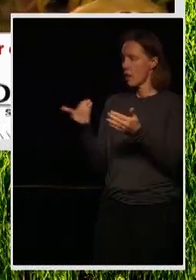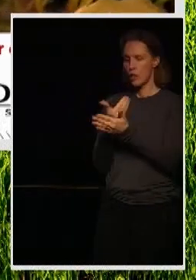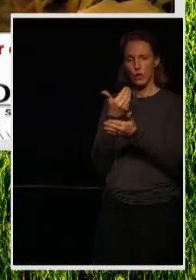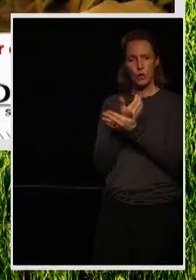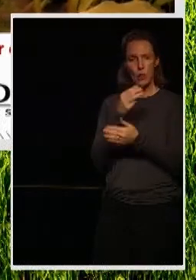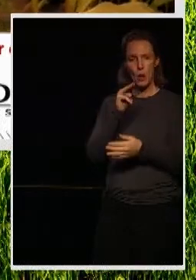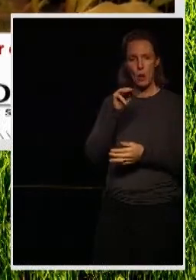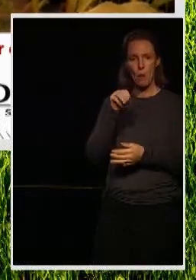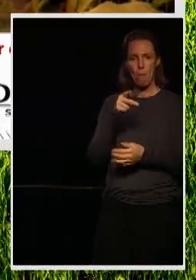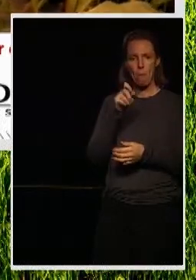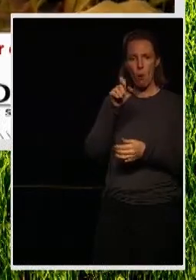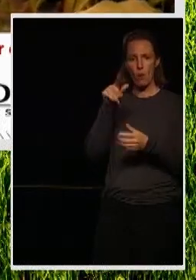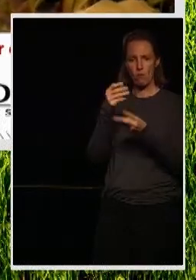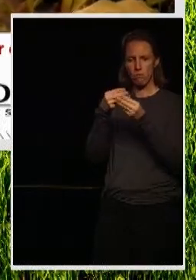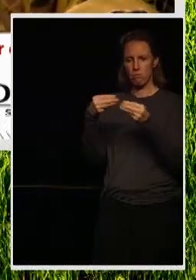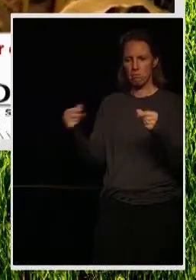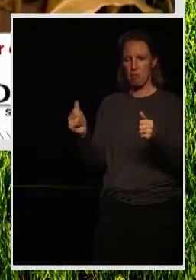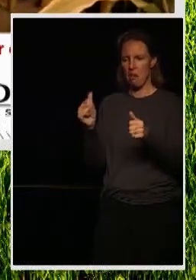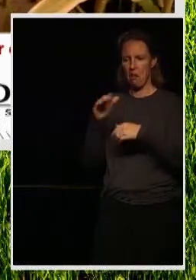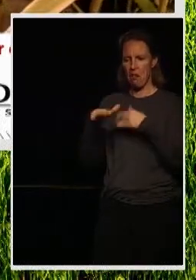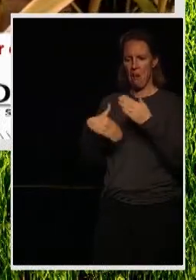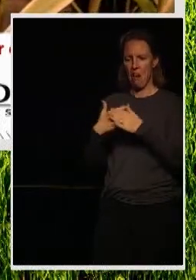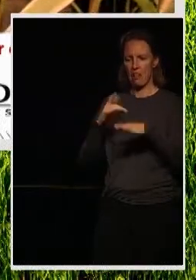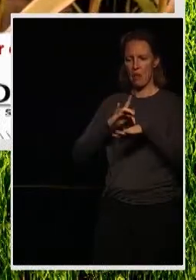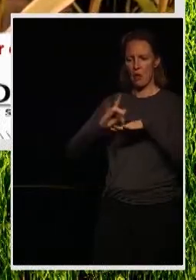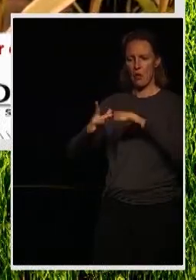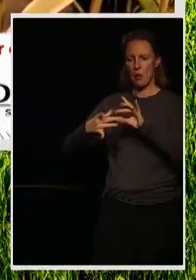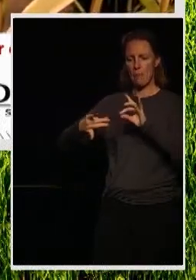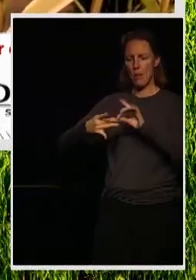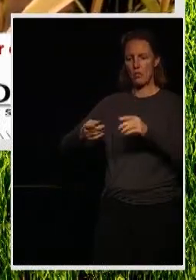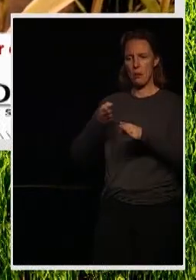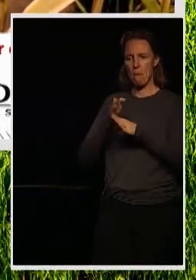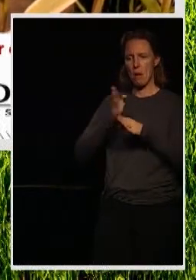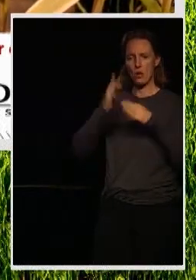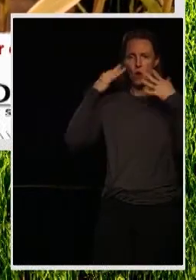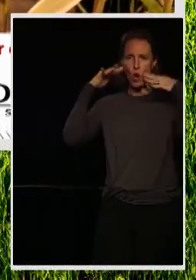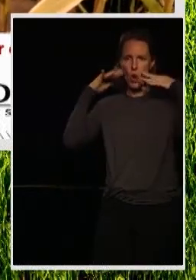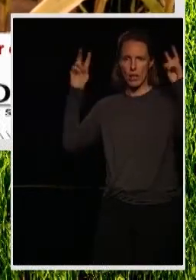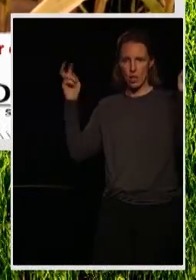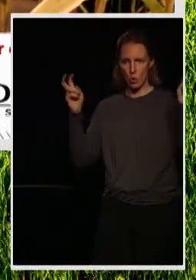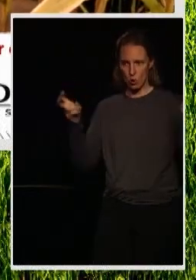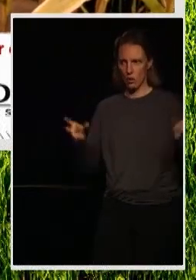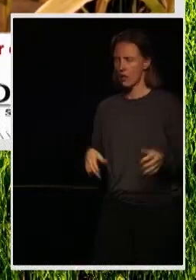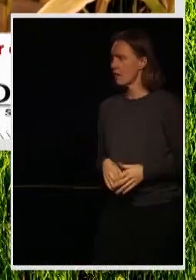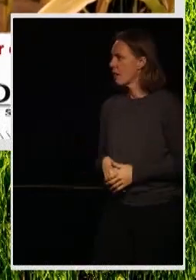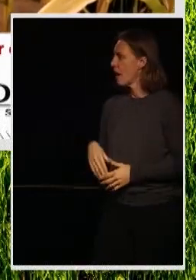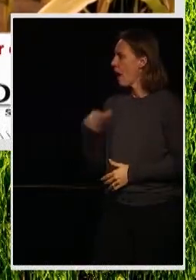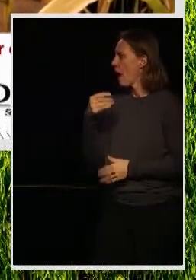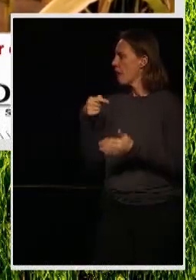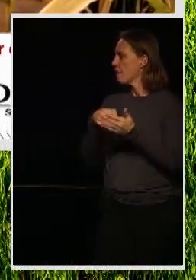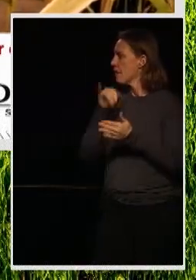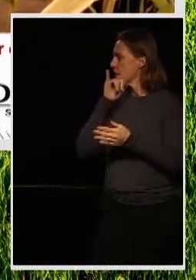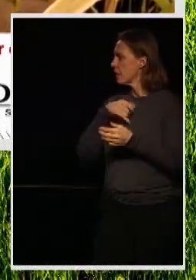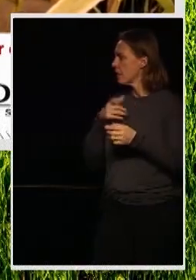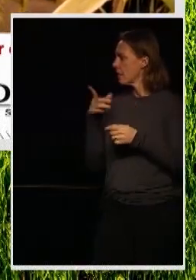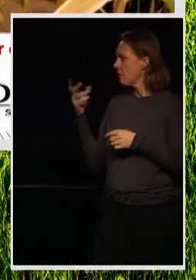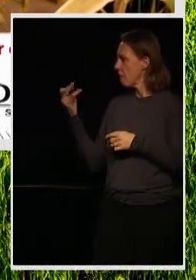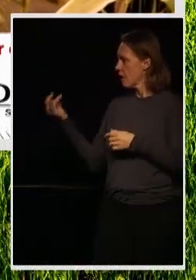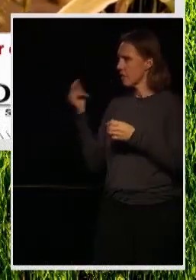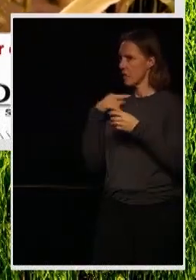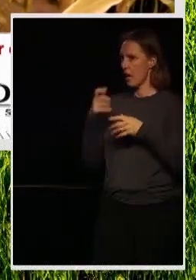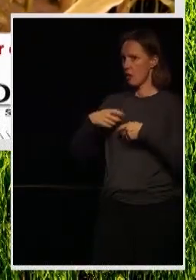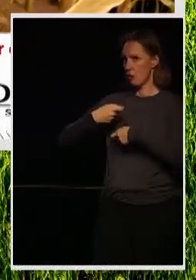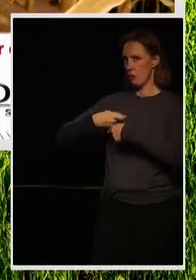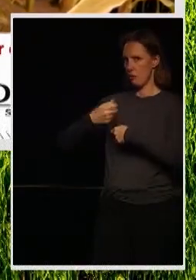imaging, we resolved all the earlier mentioned major noise issues. And this is a device which can generate